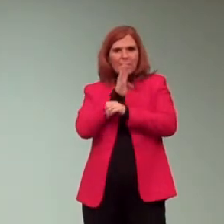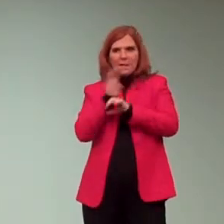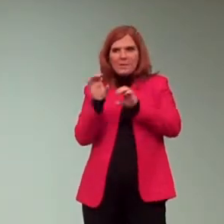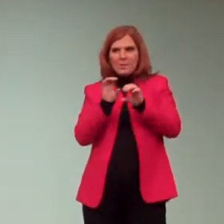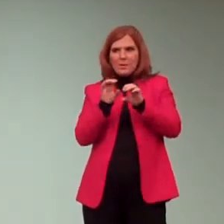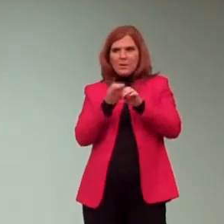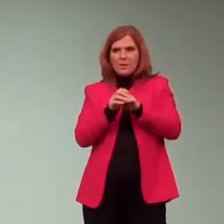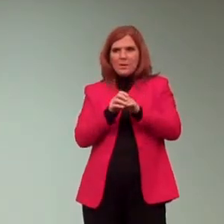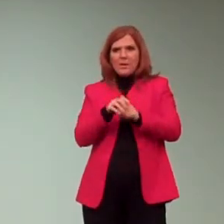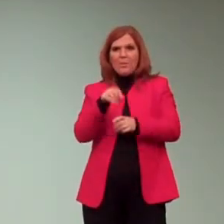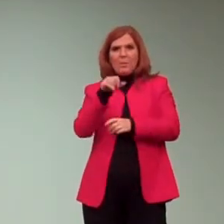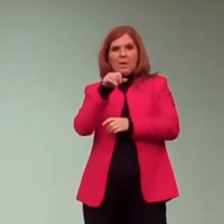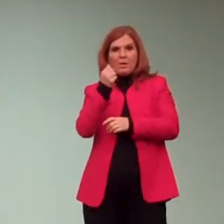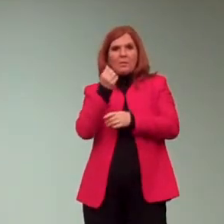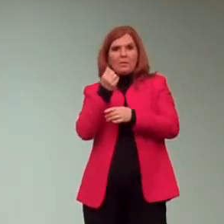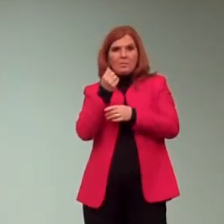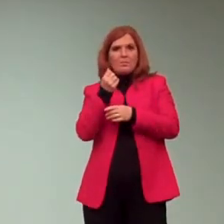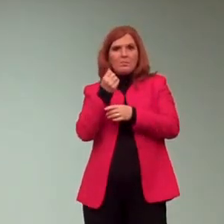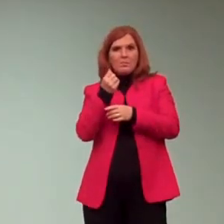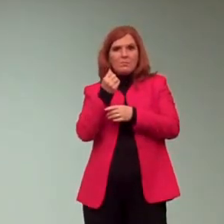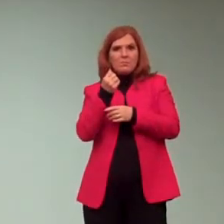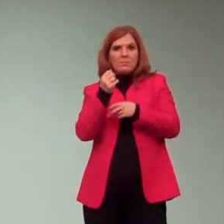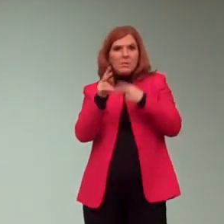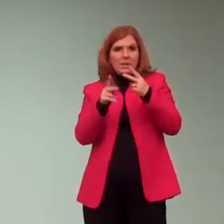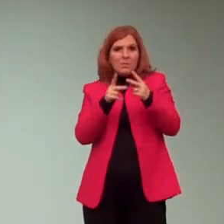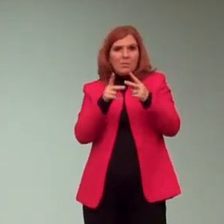done by another set of immigrants